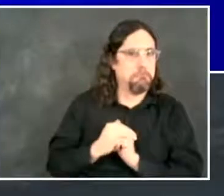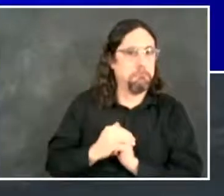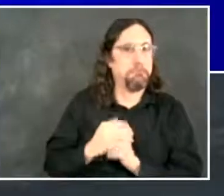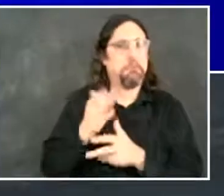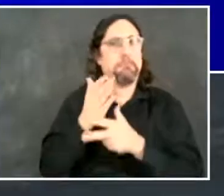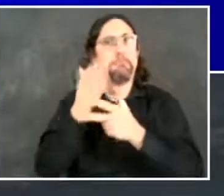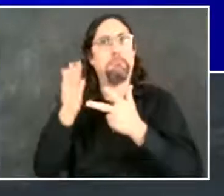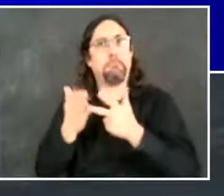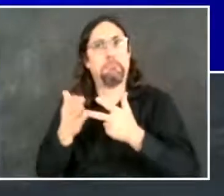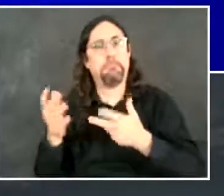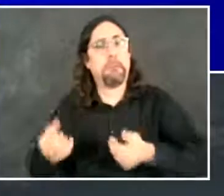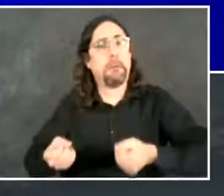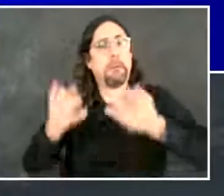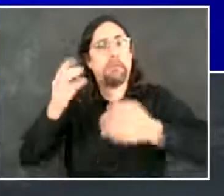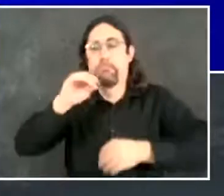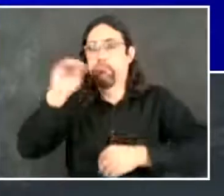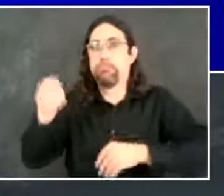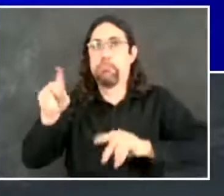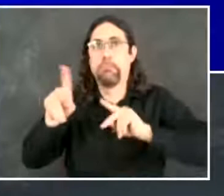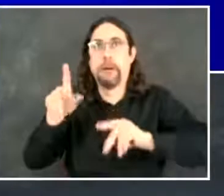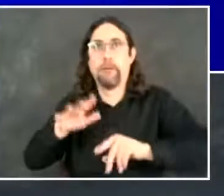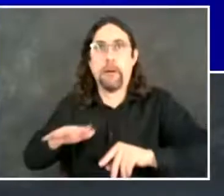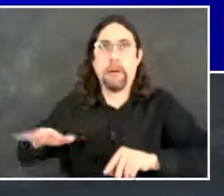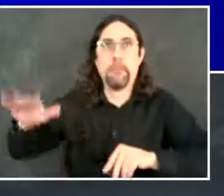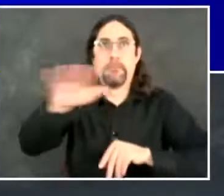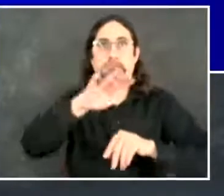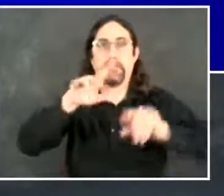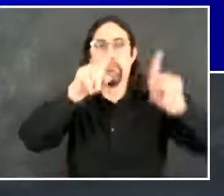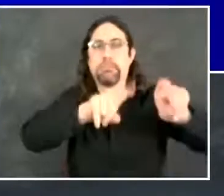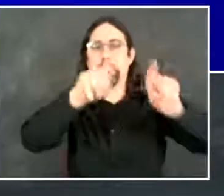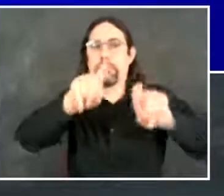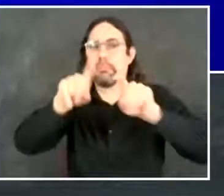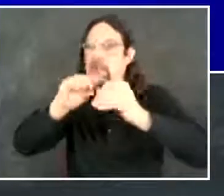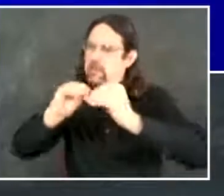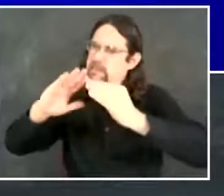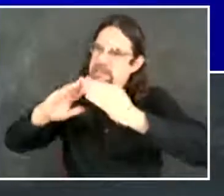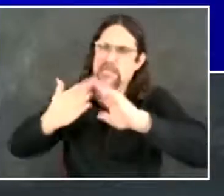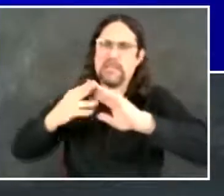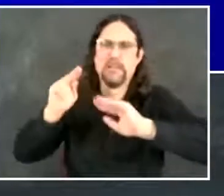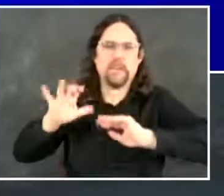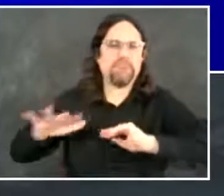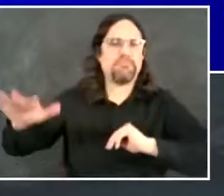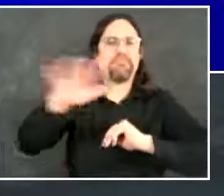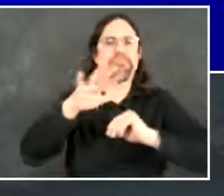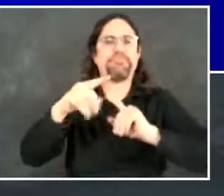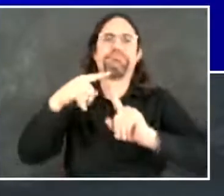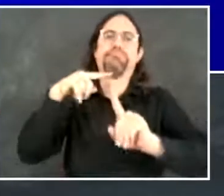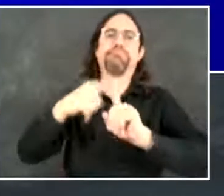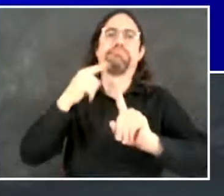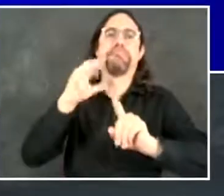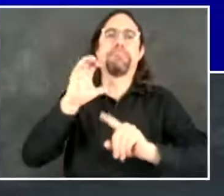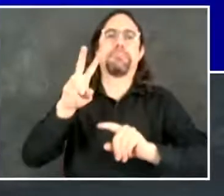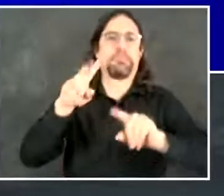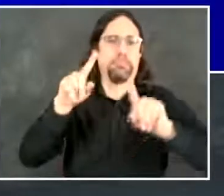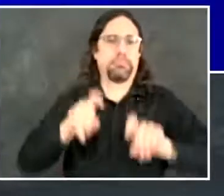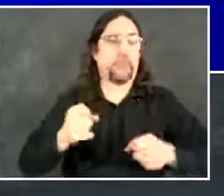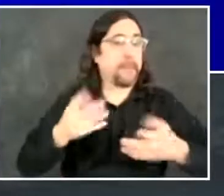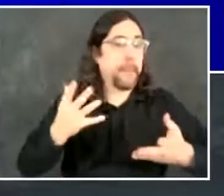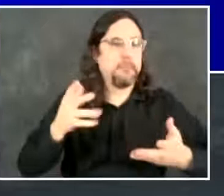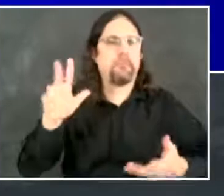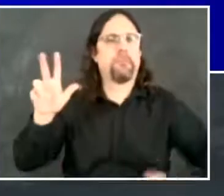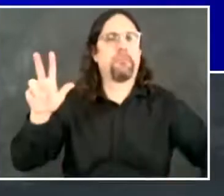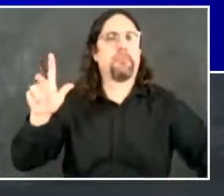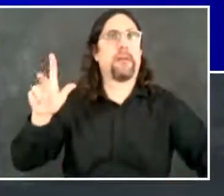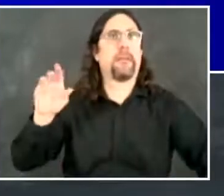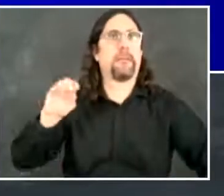but again, a very small increase. So we've got a lot of effective break-evens here. The good news, and this is very good news because it is